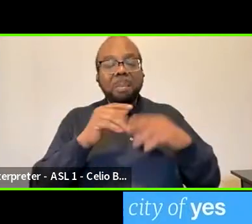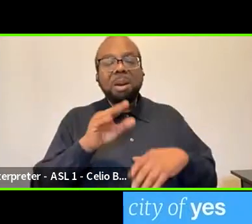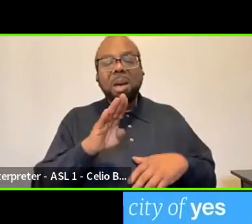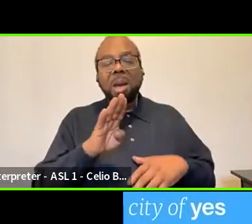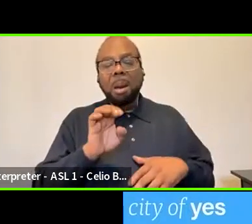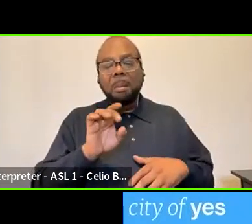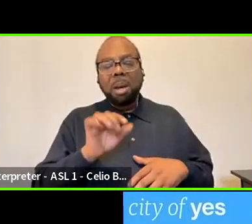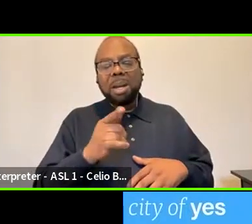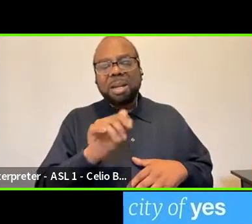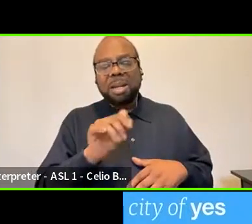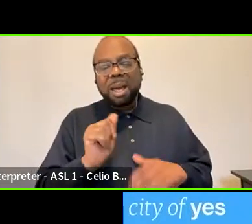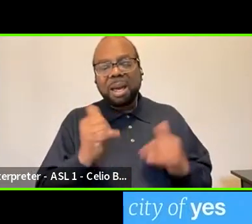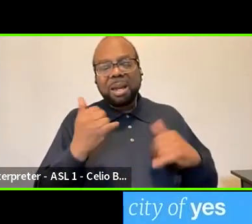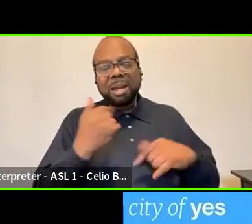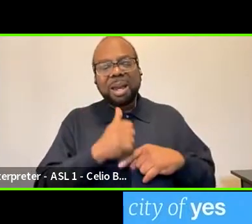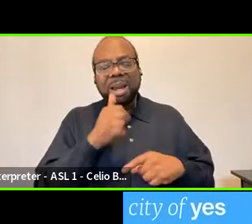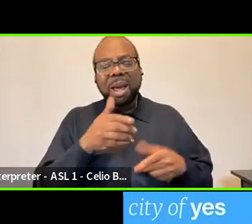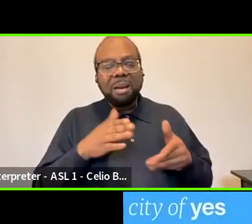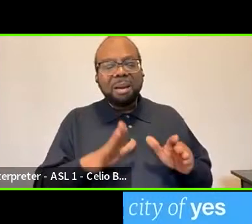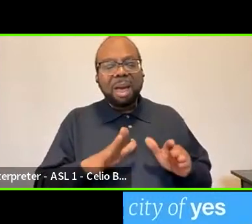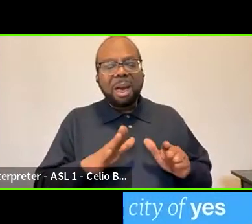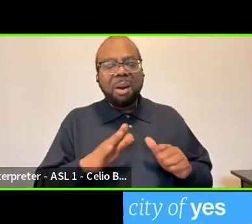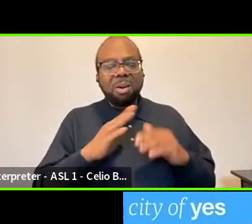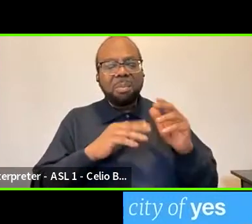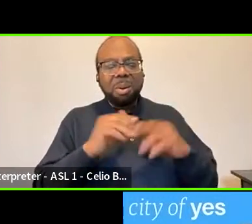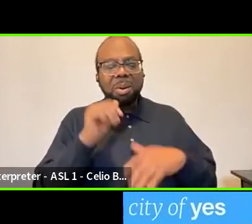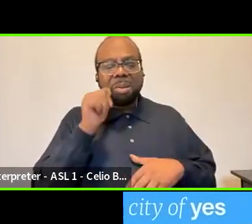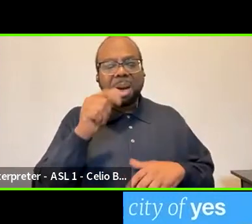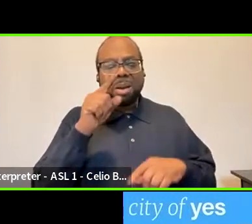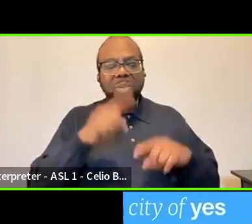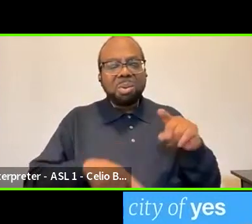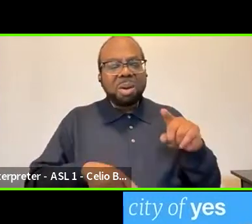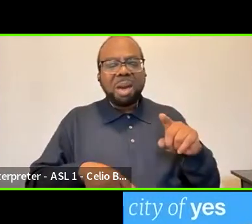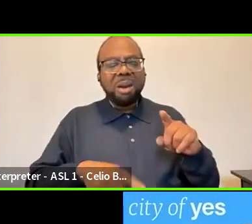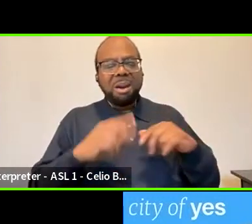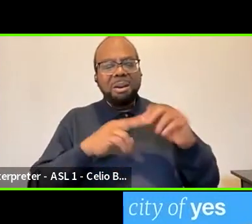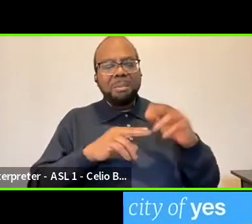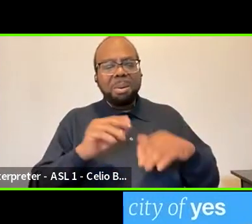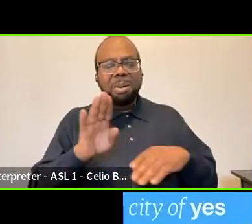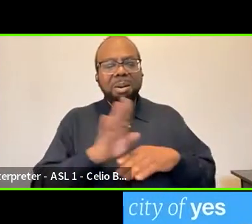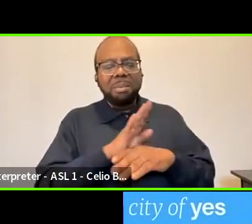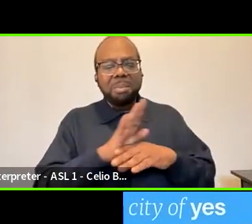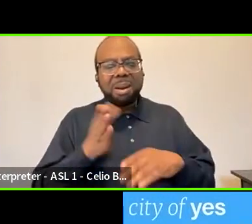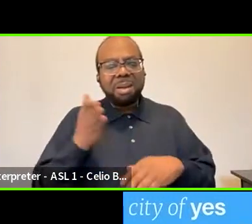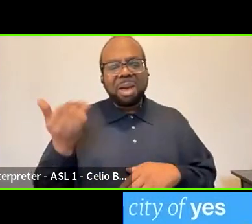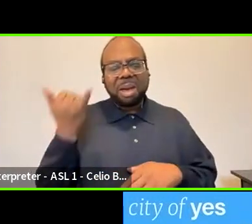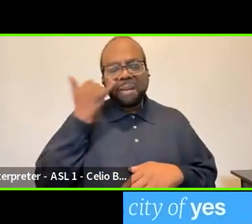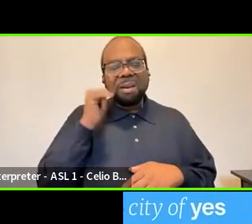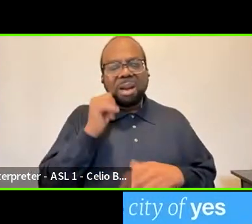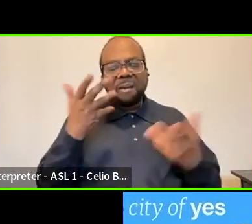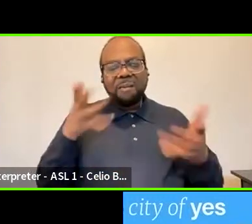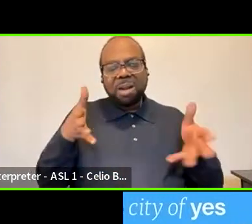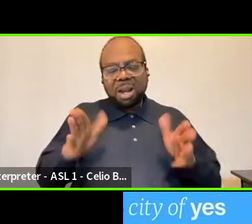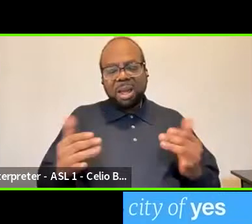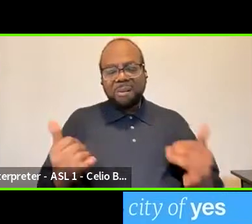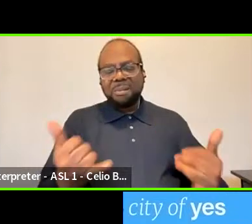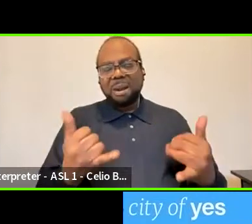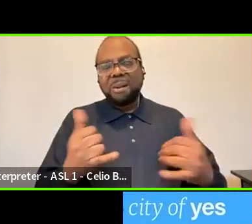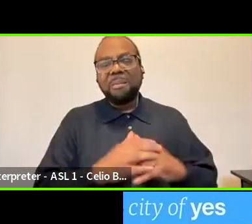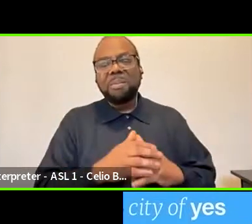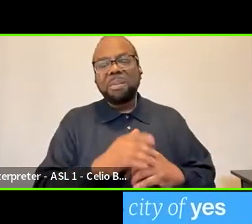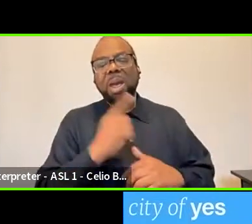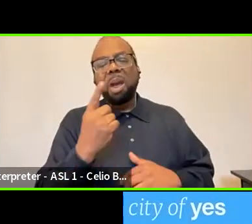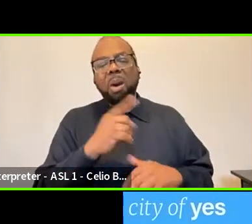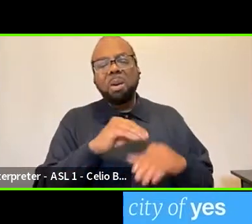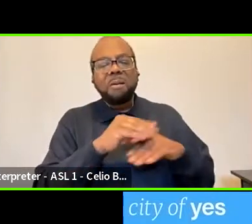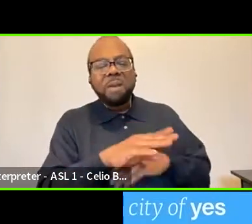won't be, you know, allowed to build a bodega tomorrow. Like they won't be able to build a commercial building if they're not already allowed to build a commercial building. This only affects